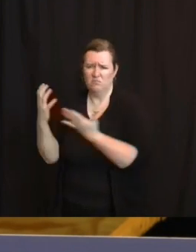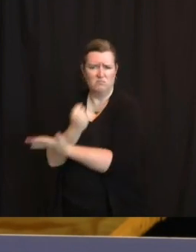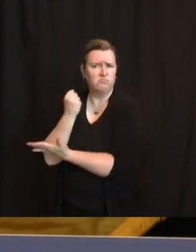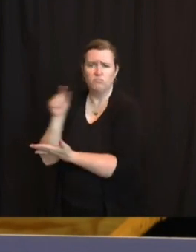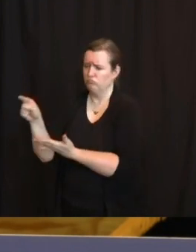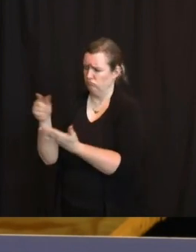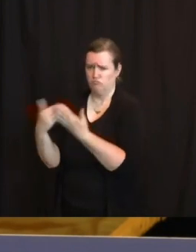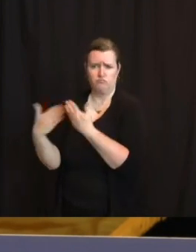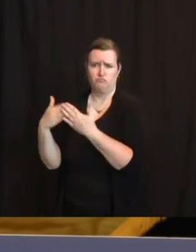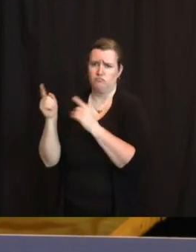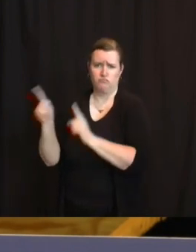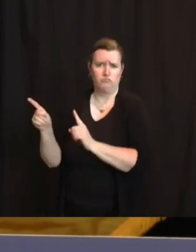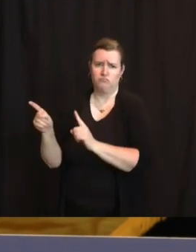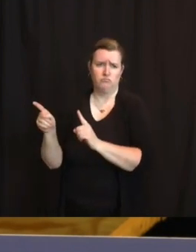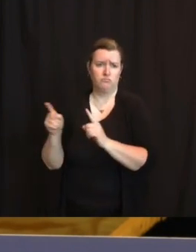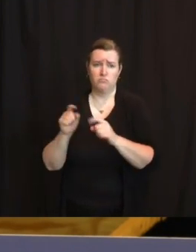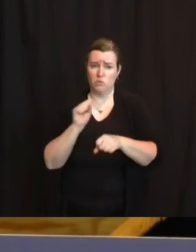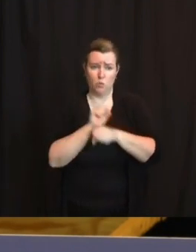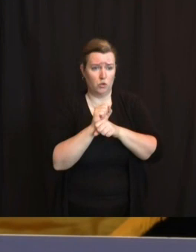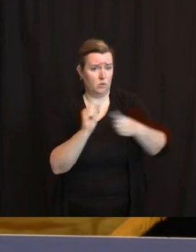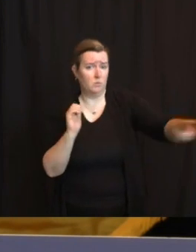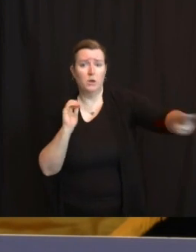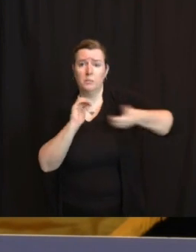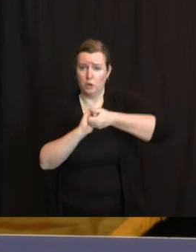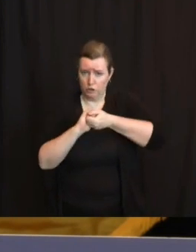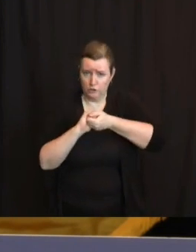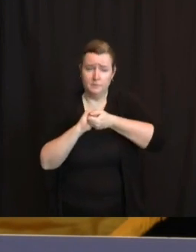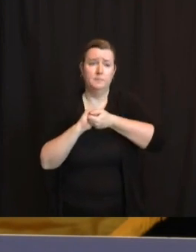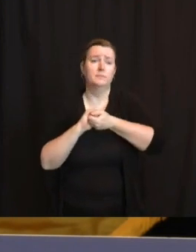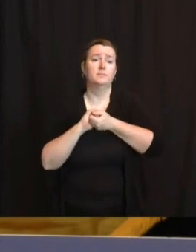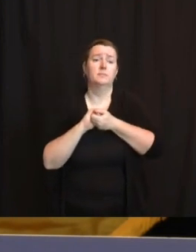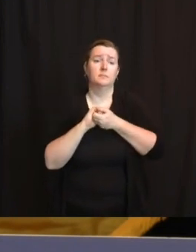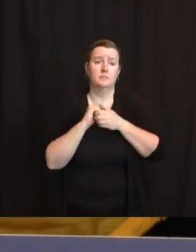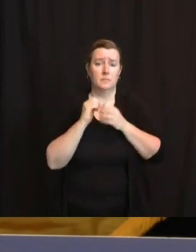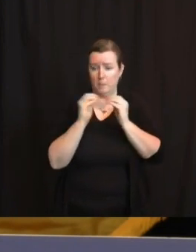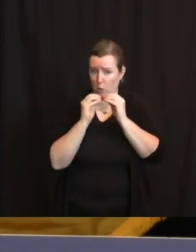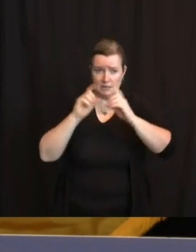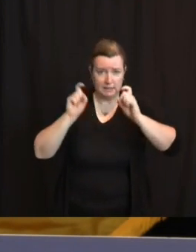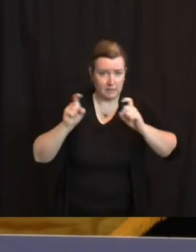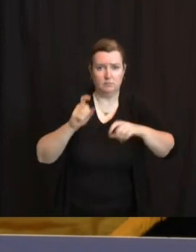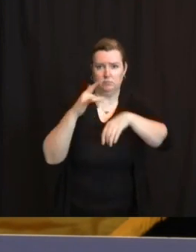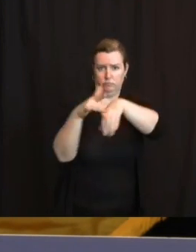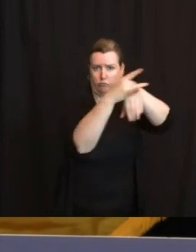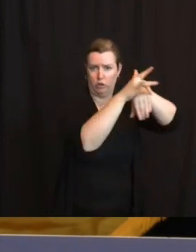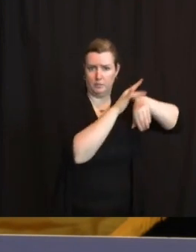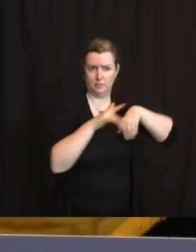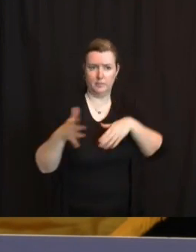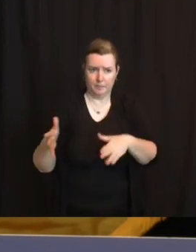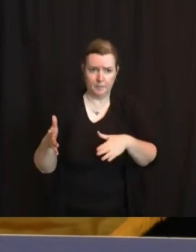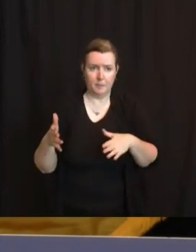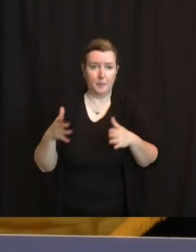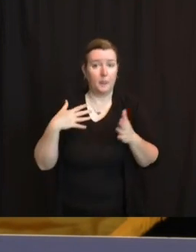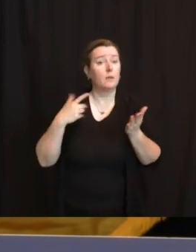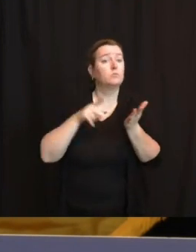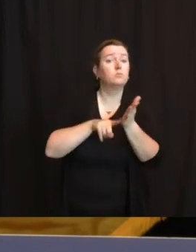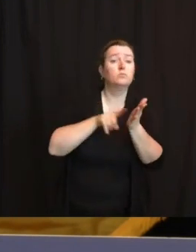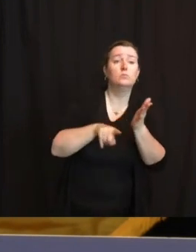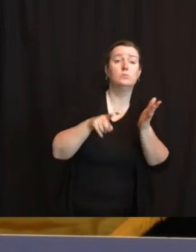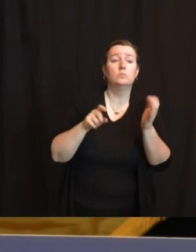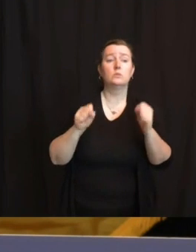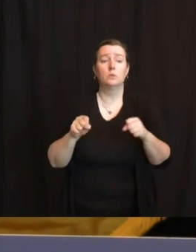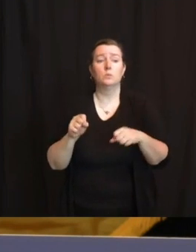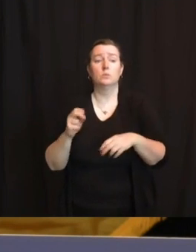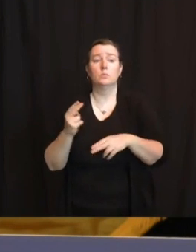access. With our federally qualified health centers, we are exploring the use of mobile vans to reach homeless and